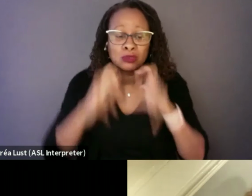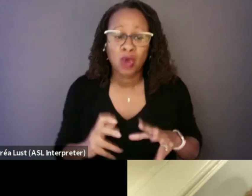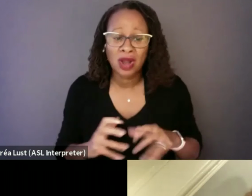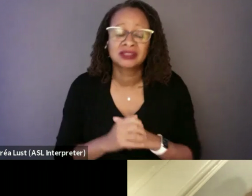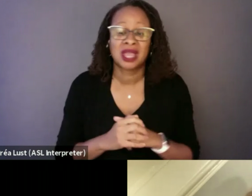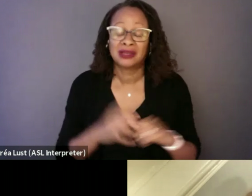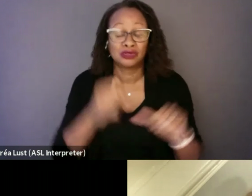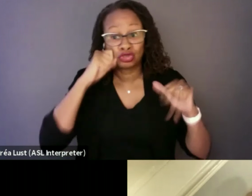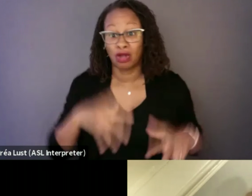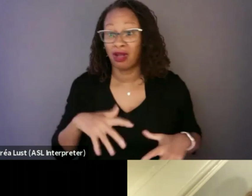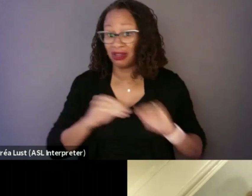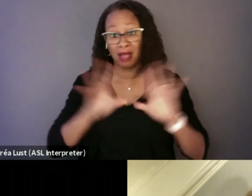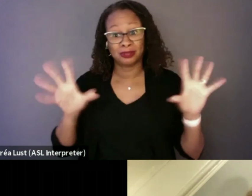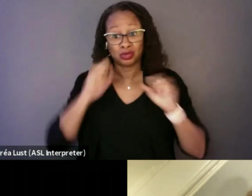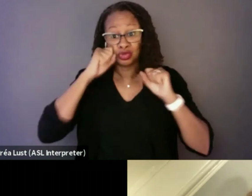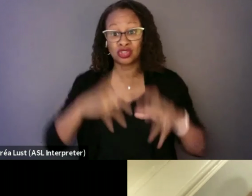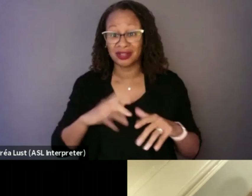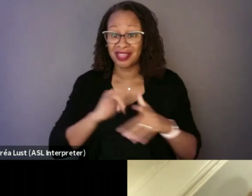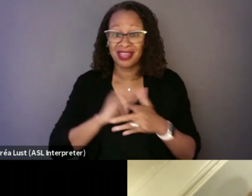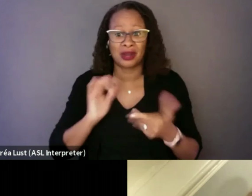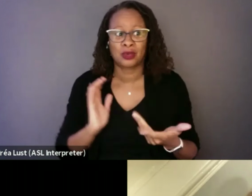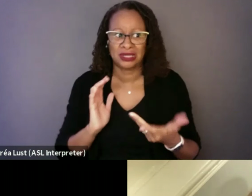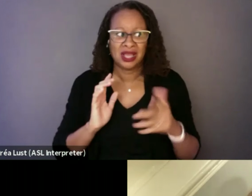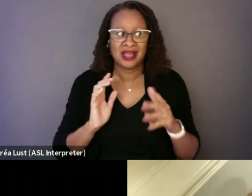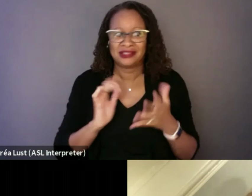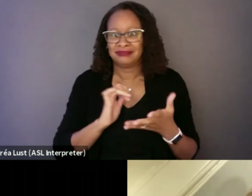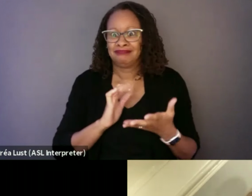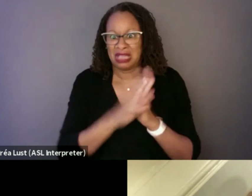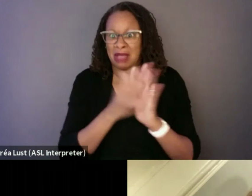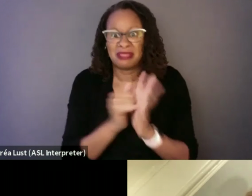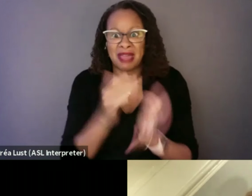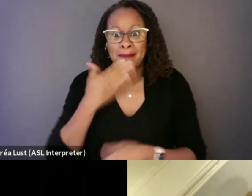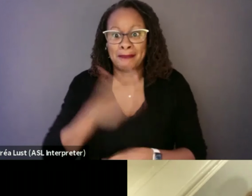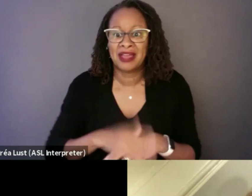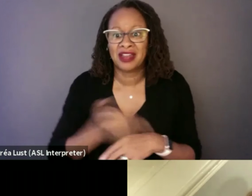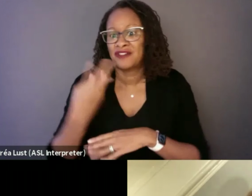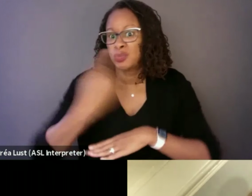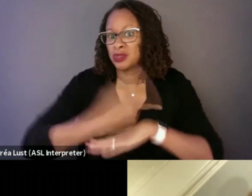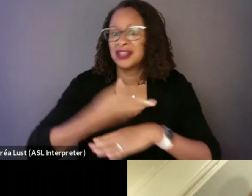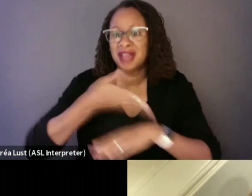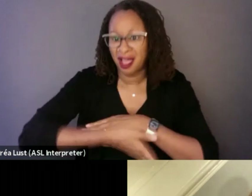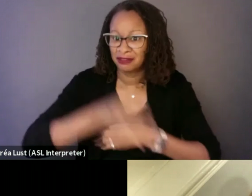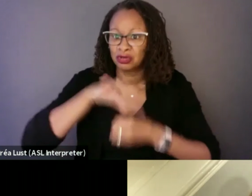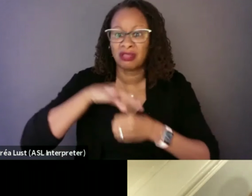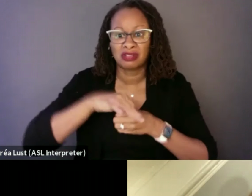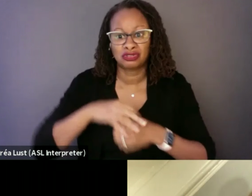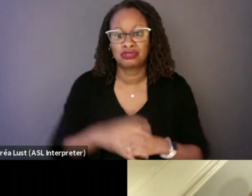it was shocking that it went to that extent on just a few days after the election. Yeah,